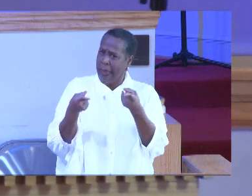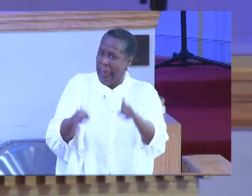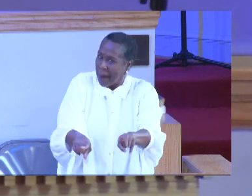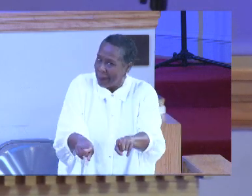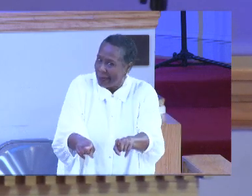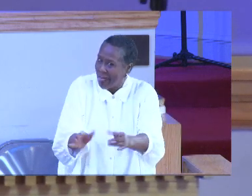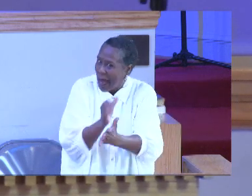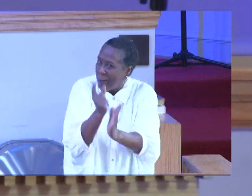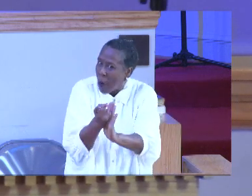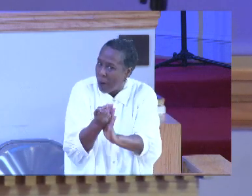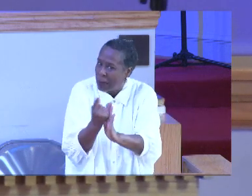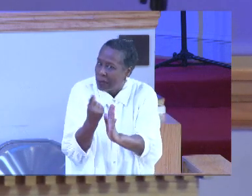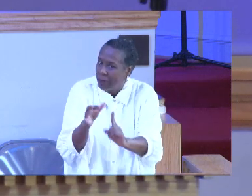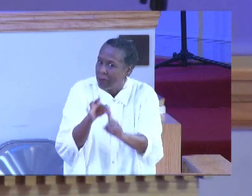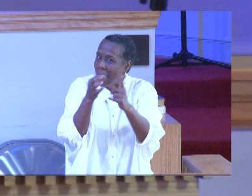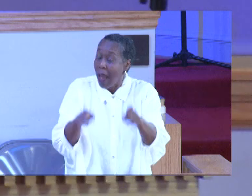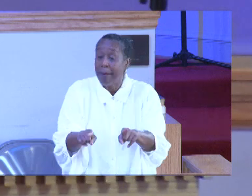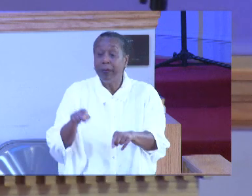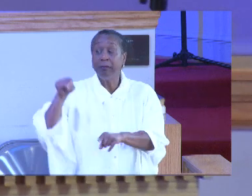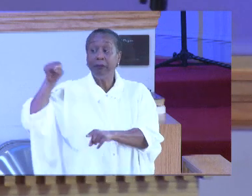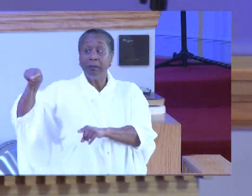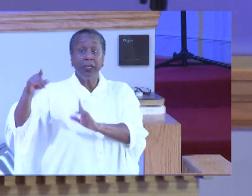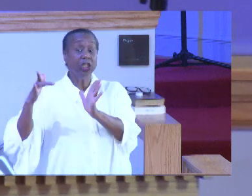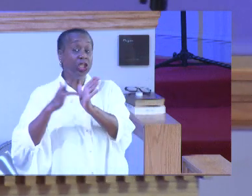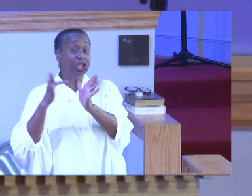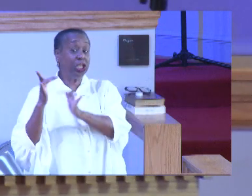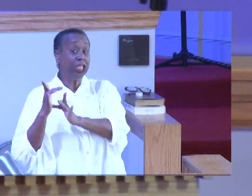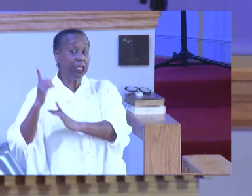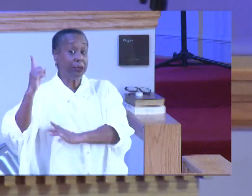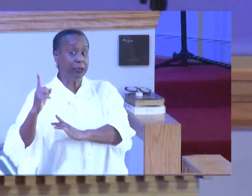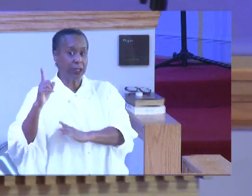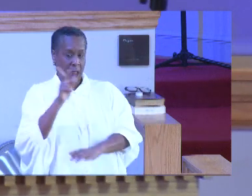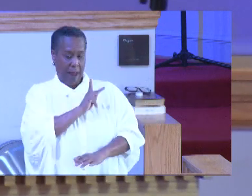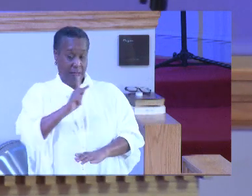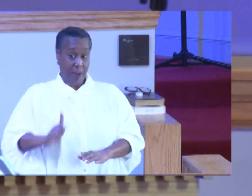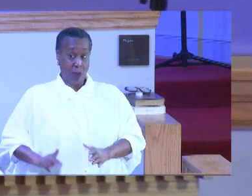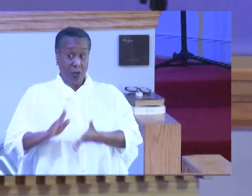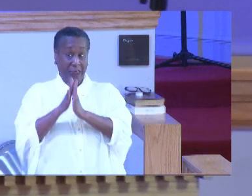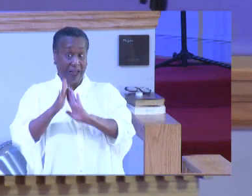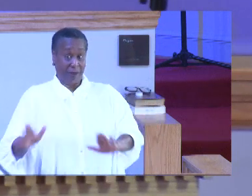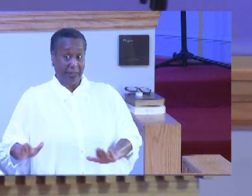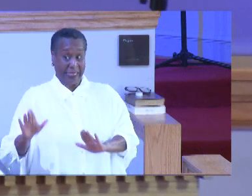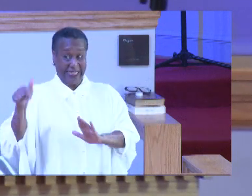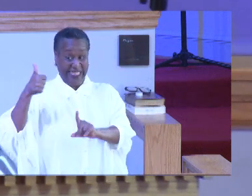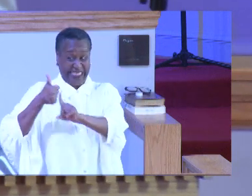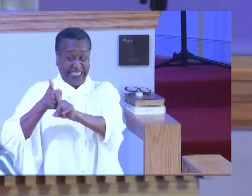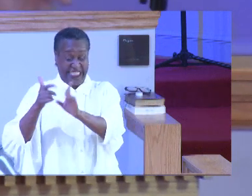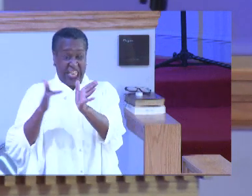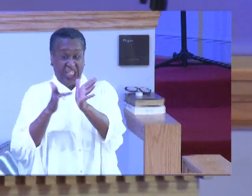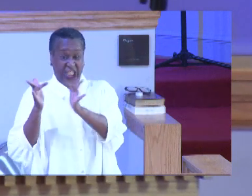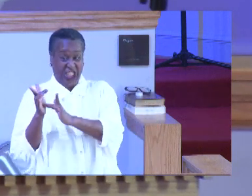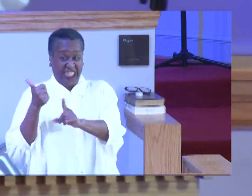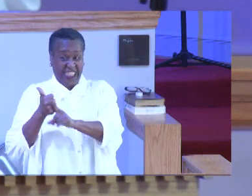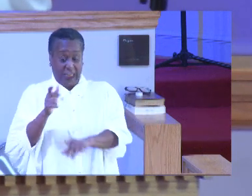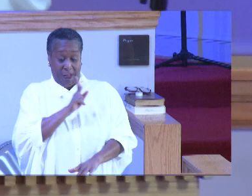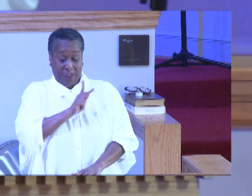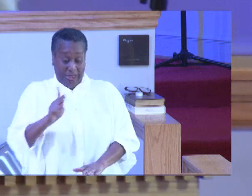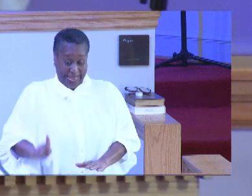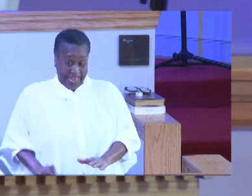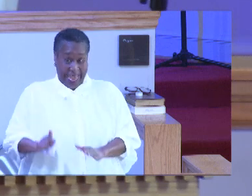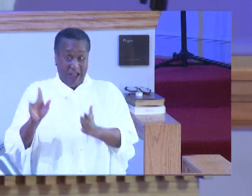the moment. Jesus, the Prince of Peace, Jesus, the King of